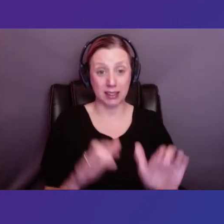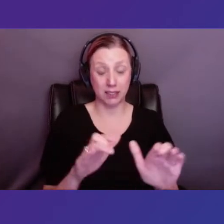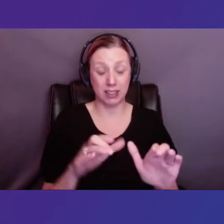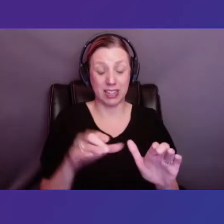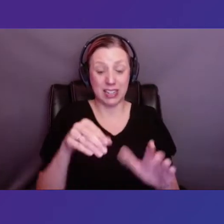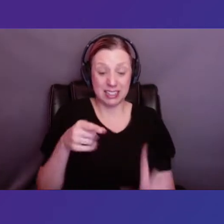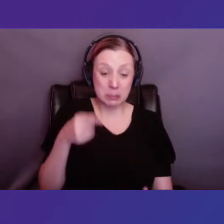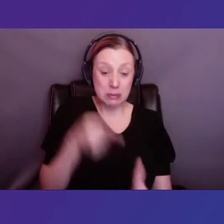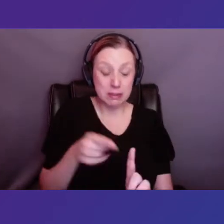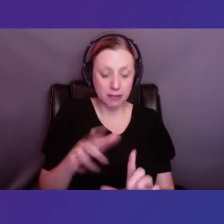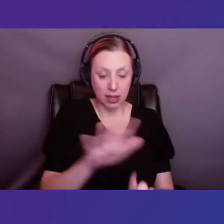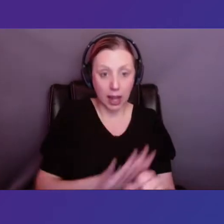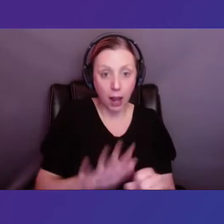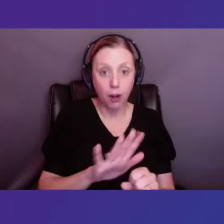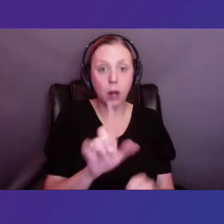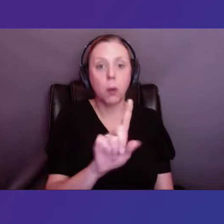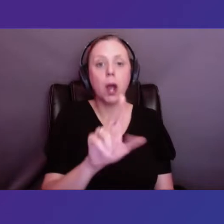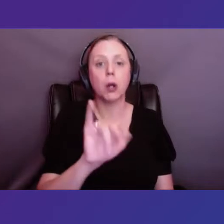City specifically.